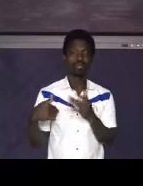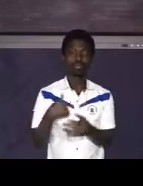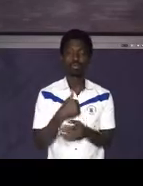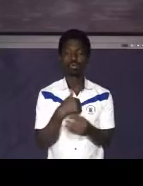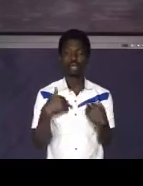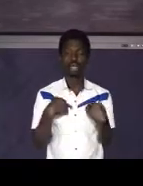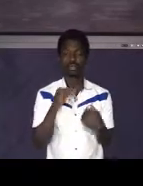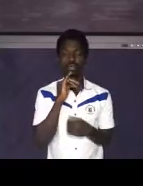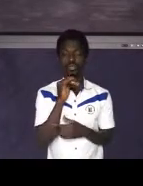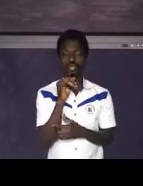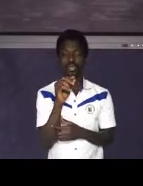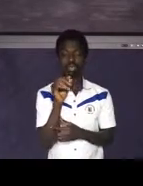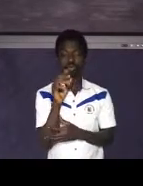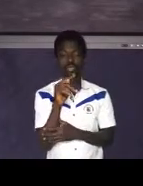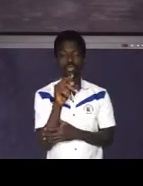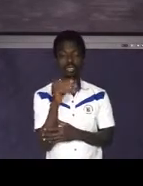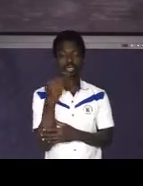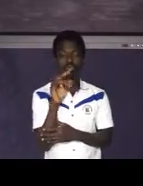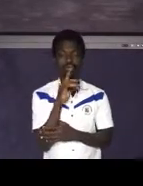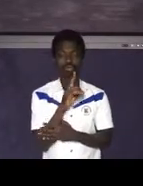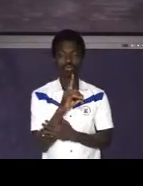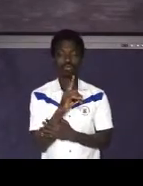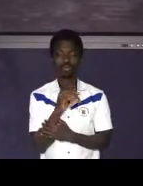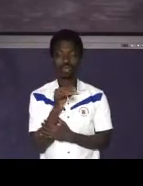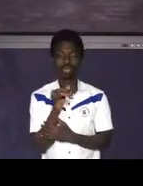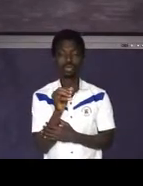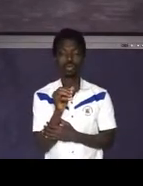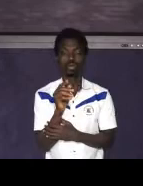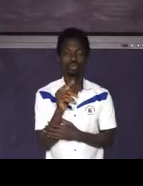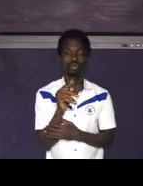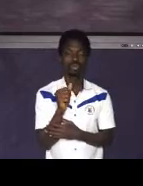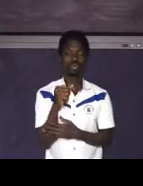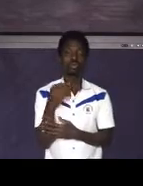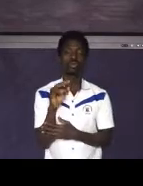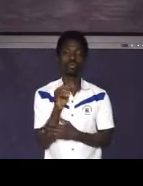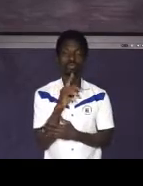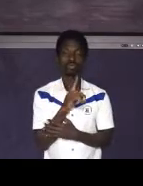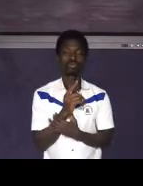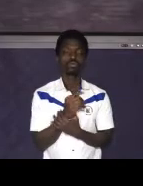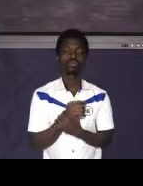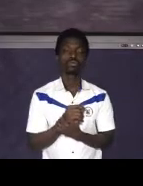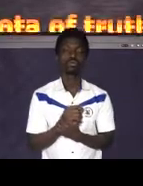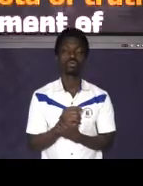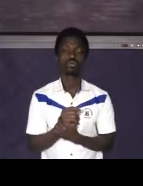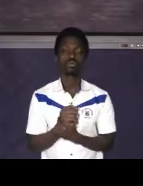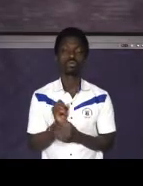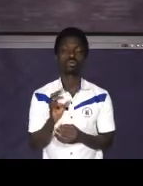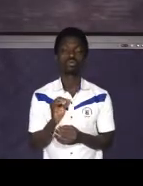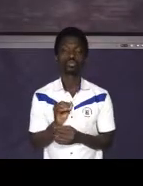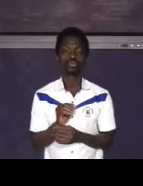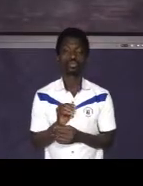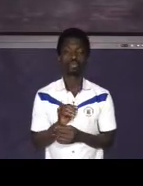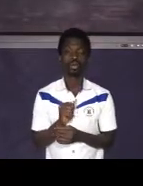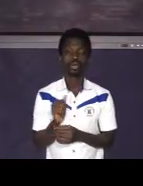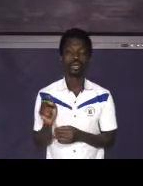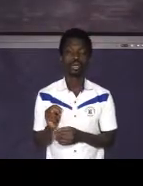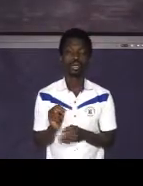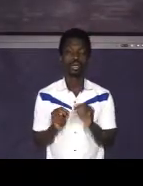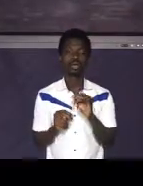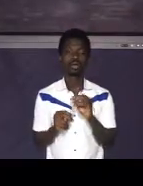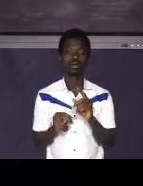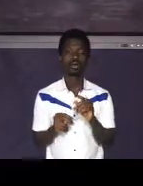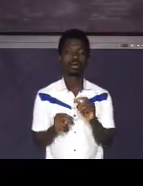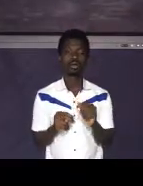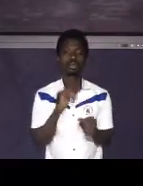have is an iota of truth. An iota of truth. So an iota is